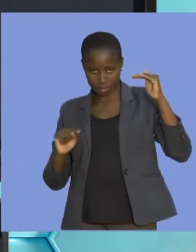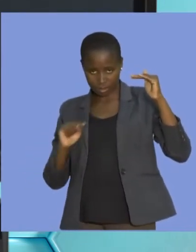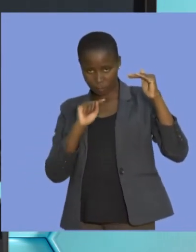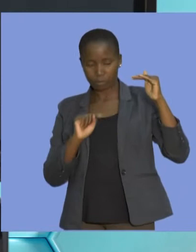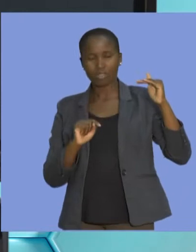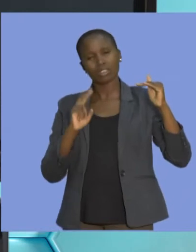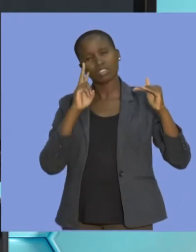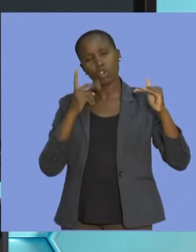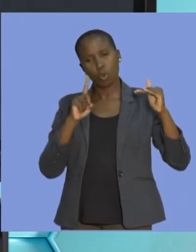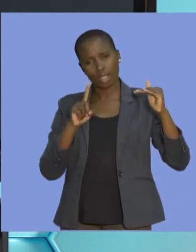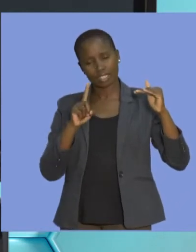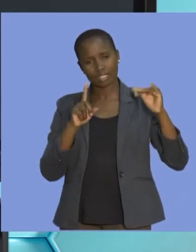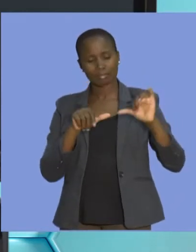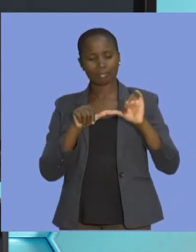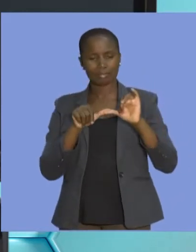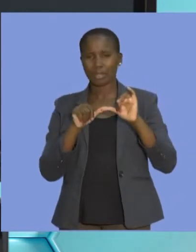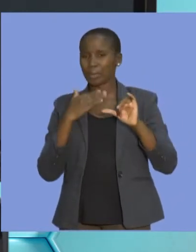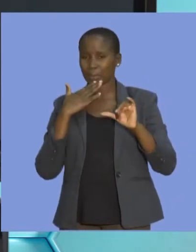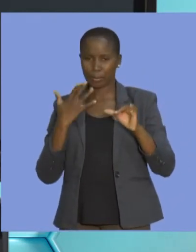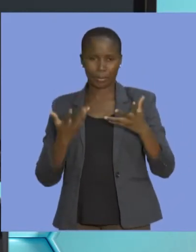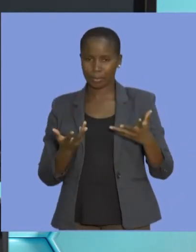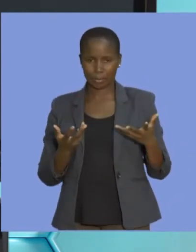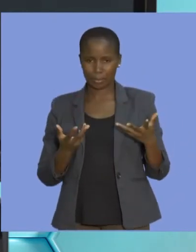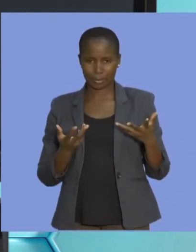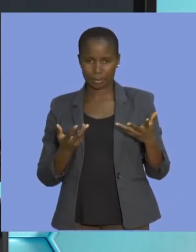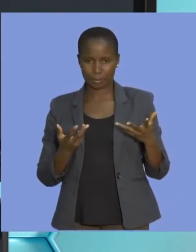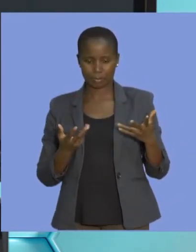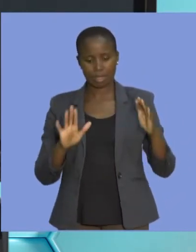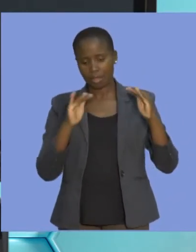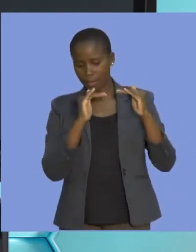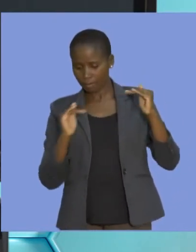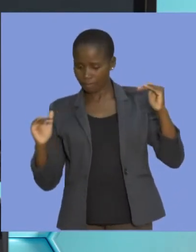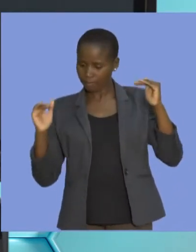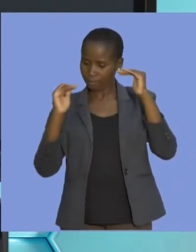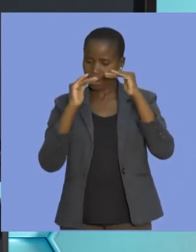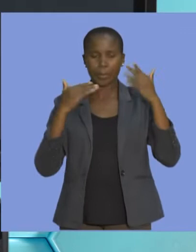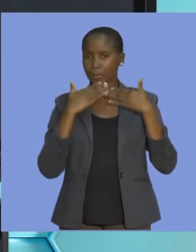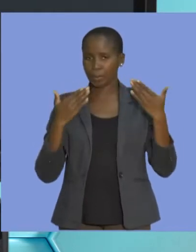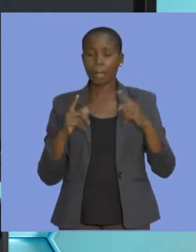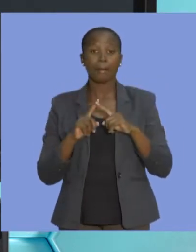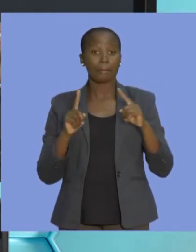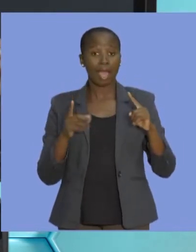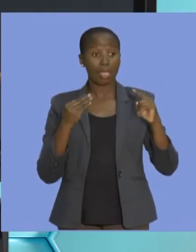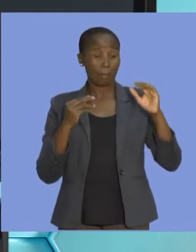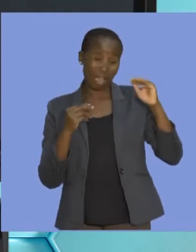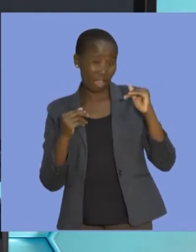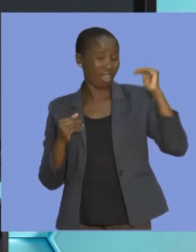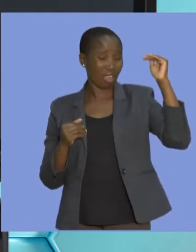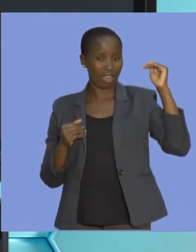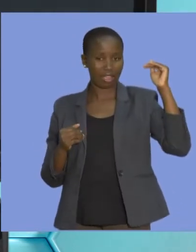inconsistency with that kind of data. Okay. But the highest number minus the lowest